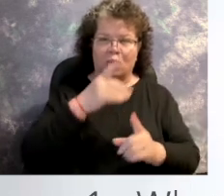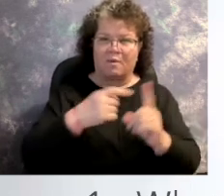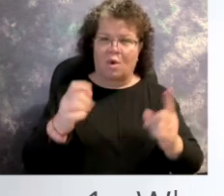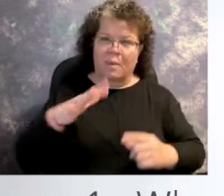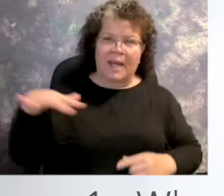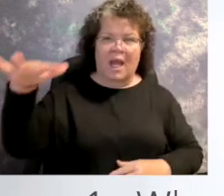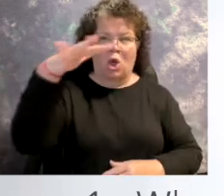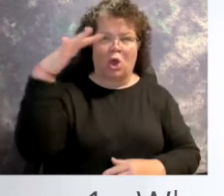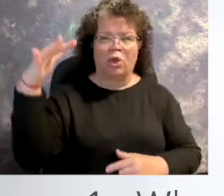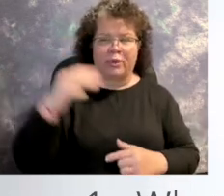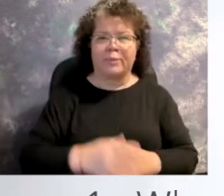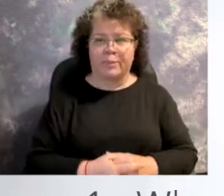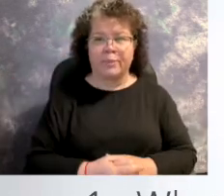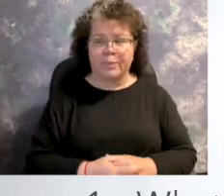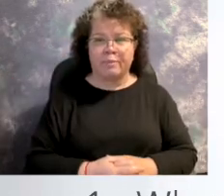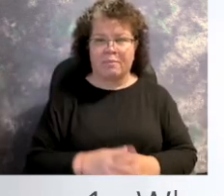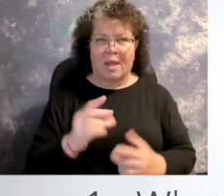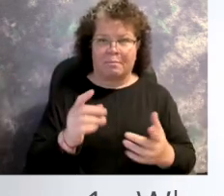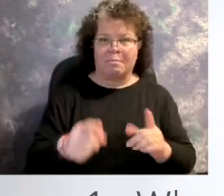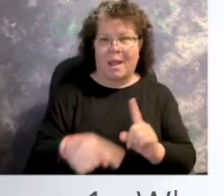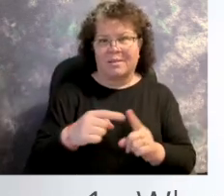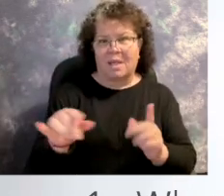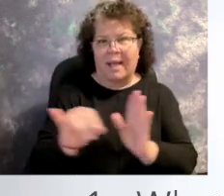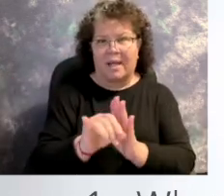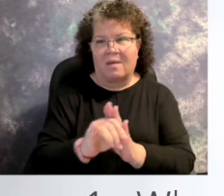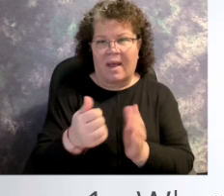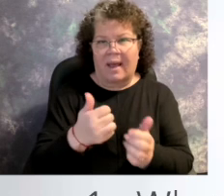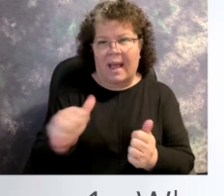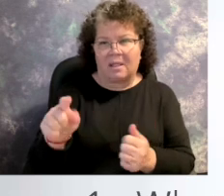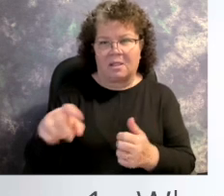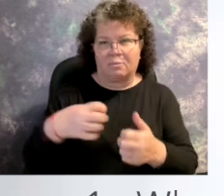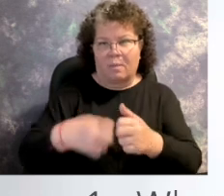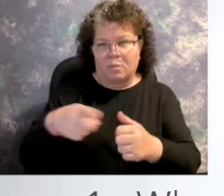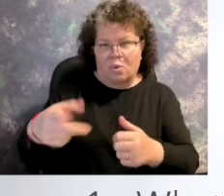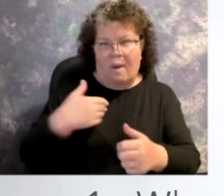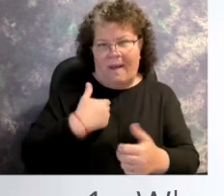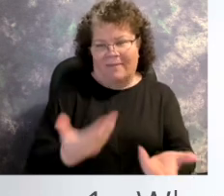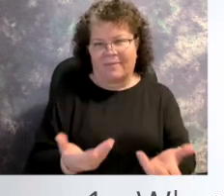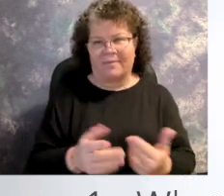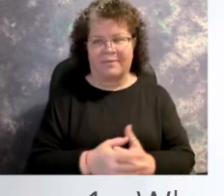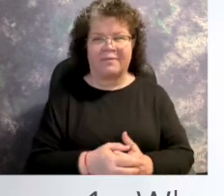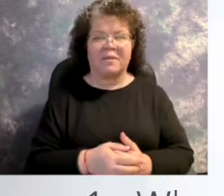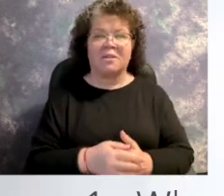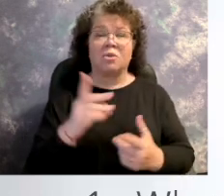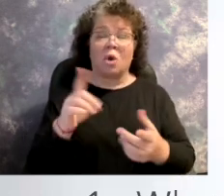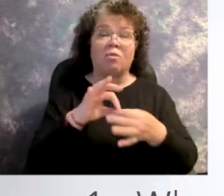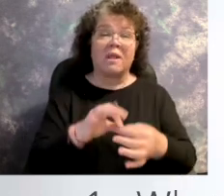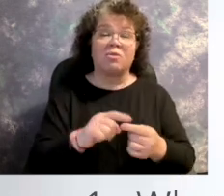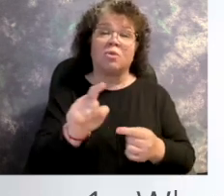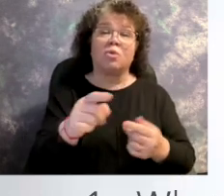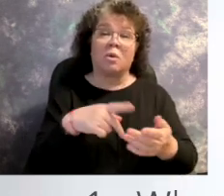assist, and identify the issue that you may be facing. But yeah, for as in regard to your question, we